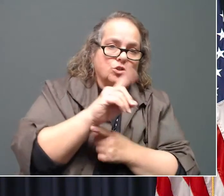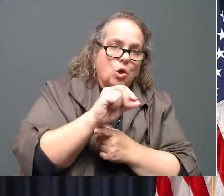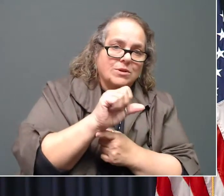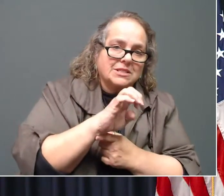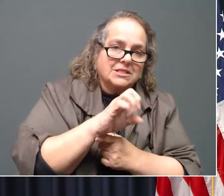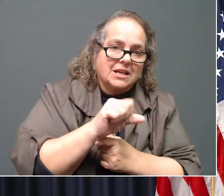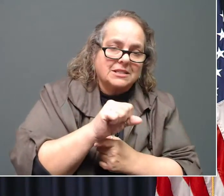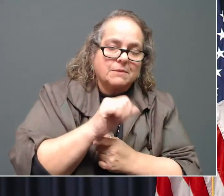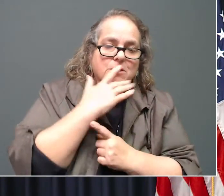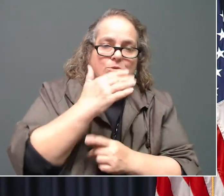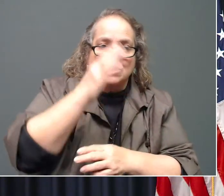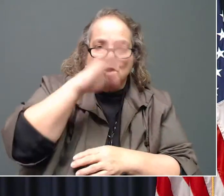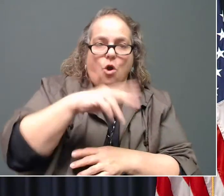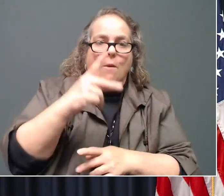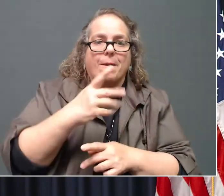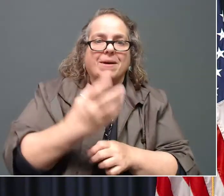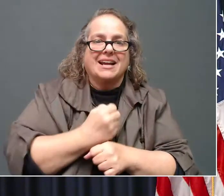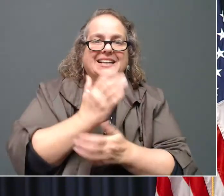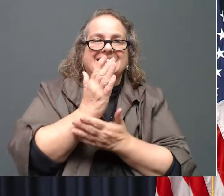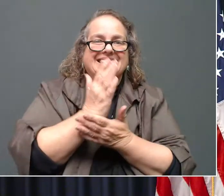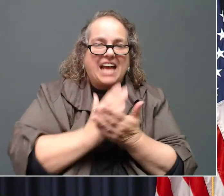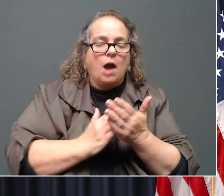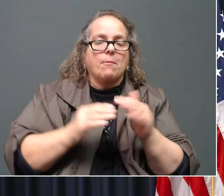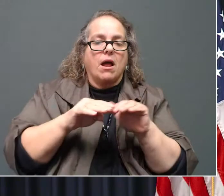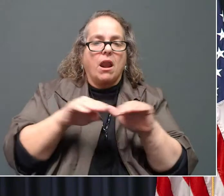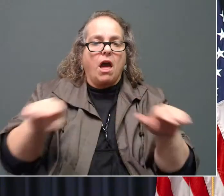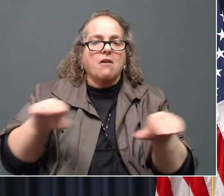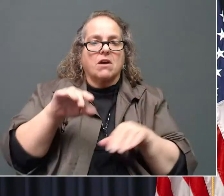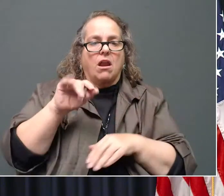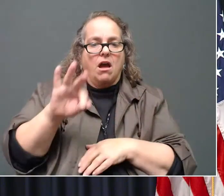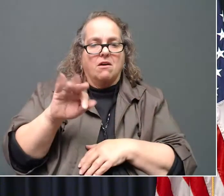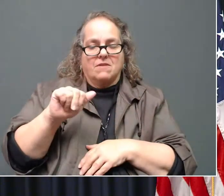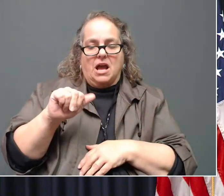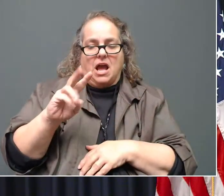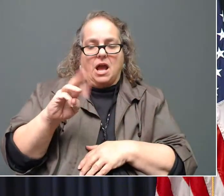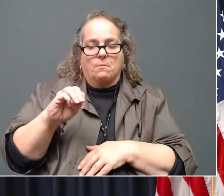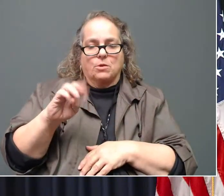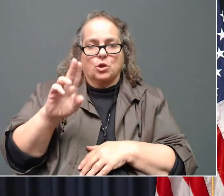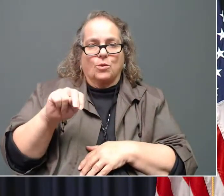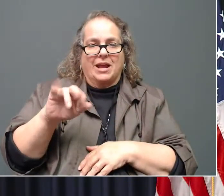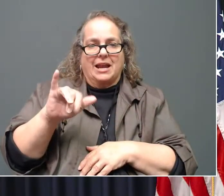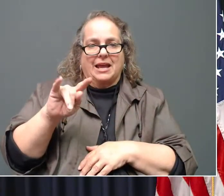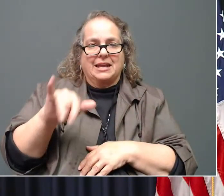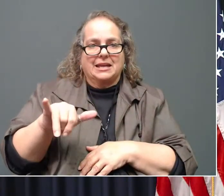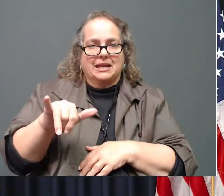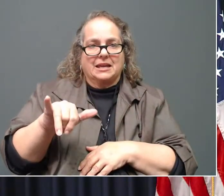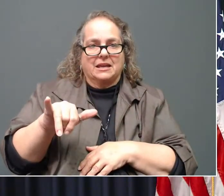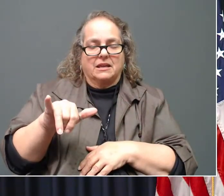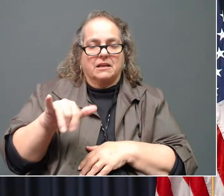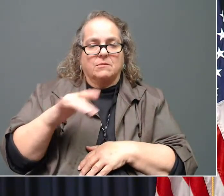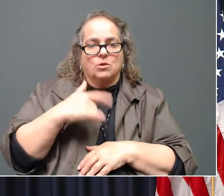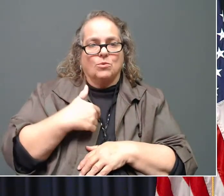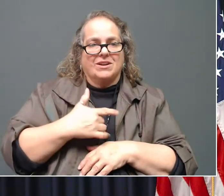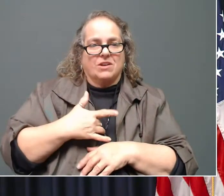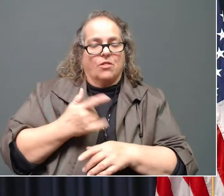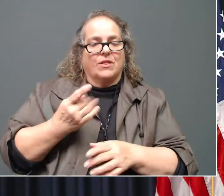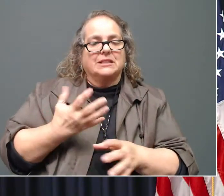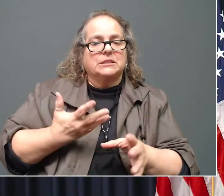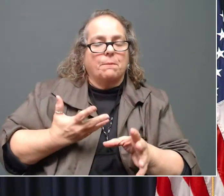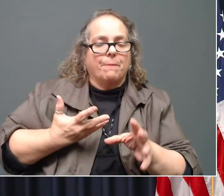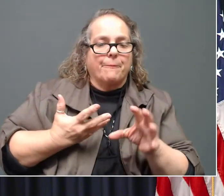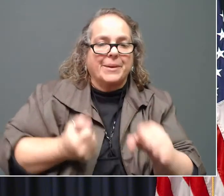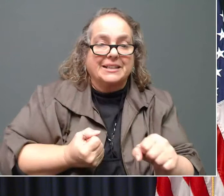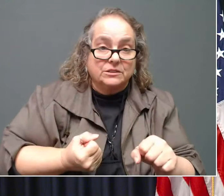level of immunity after that one. And that's what we believe the speed, which is what we're trying to